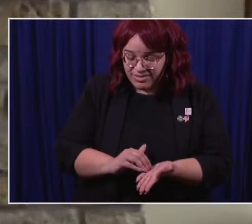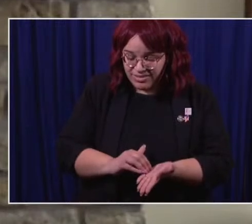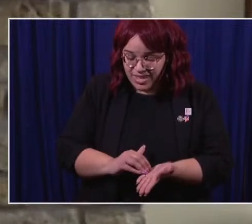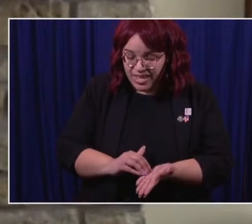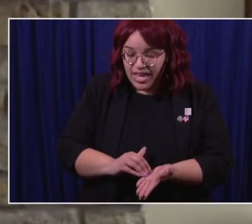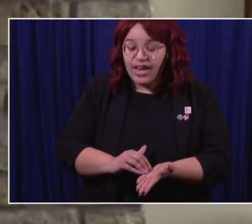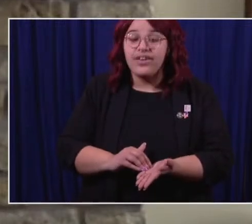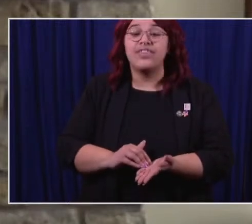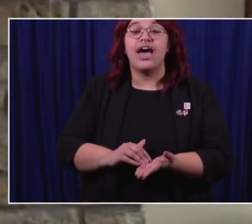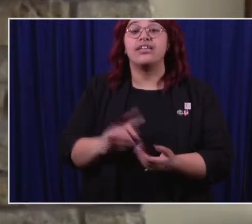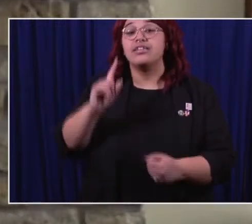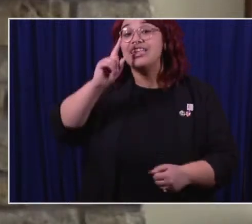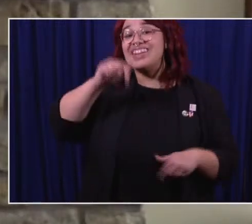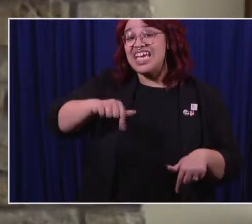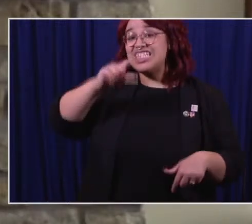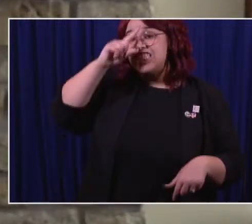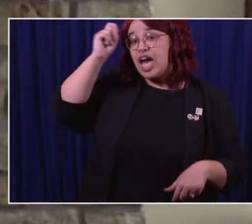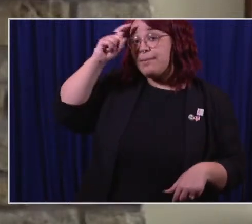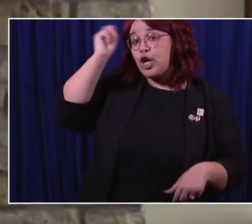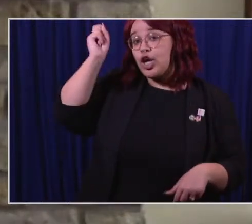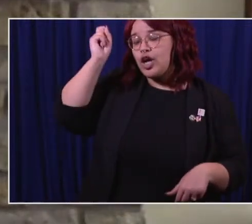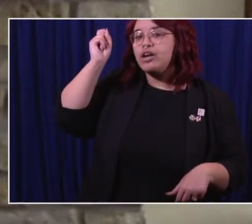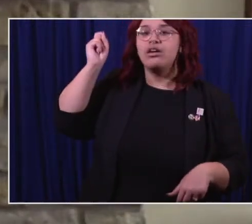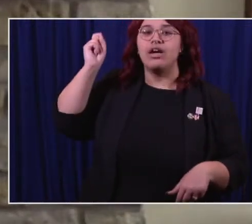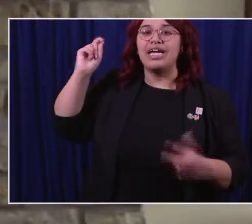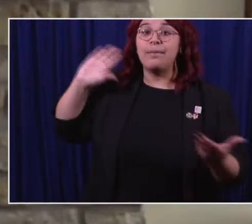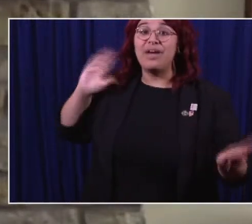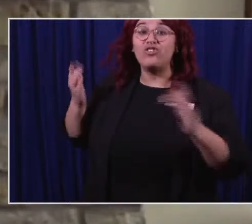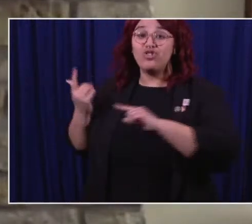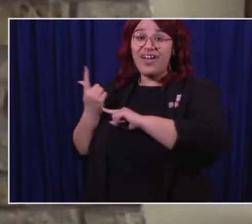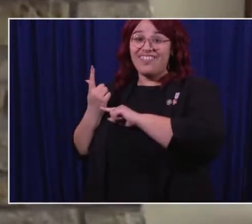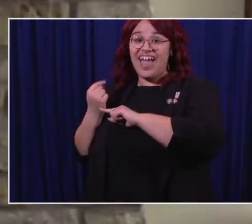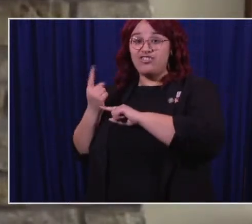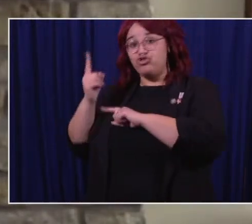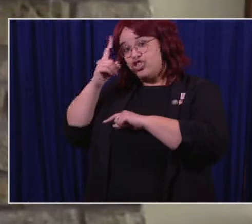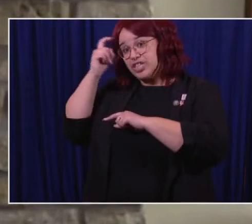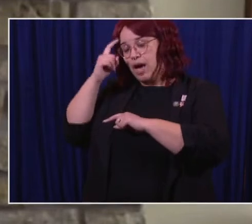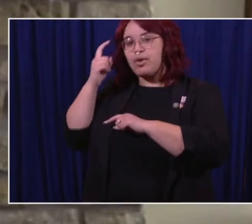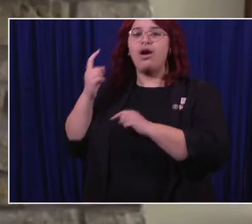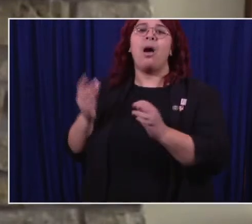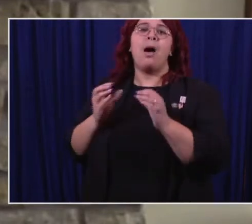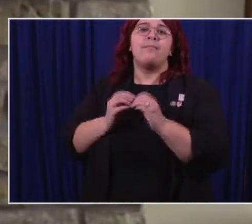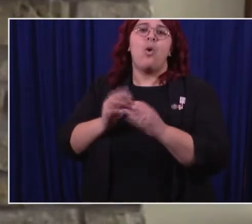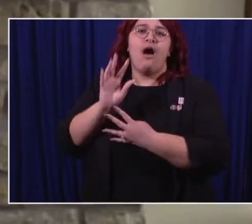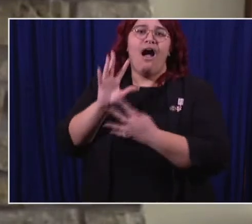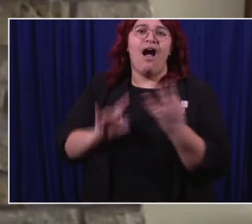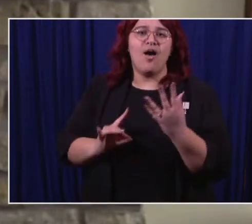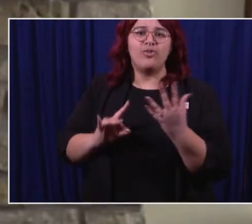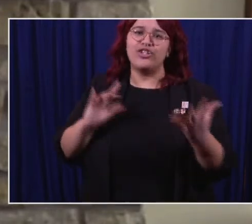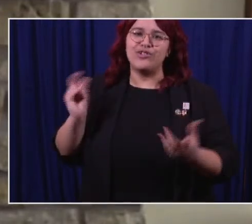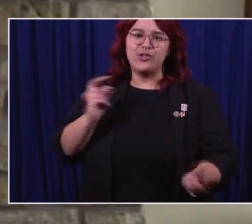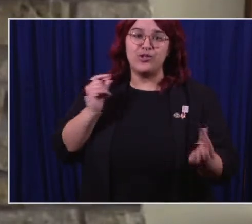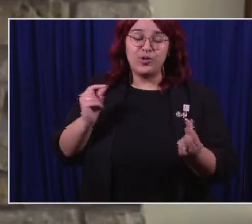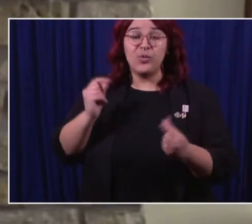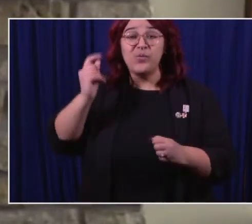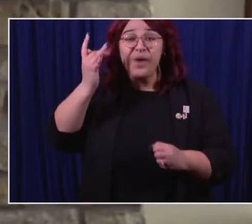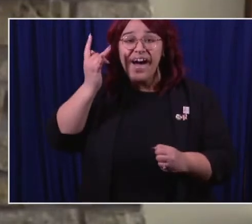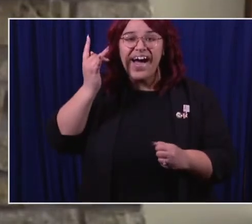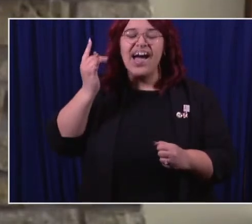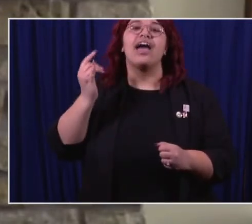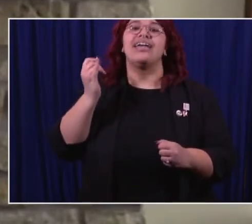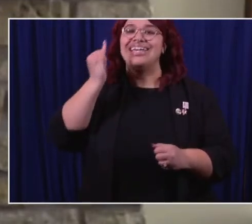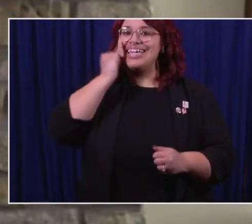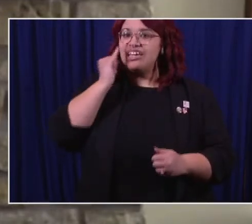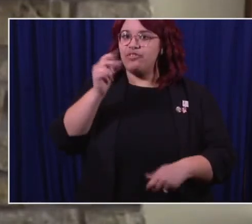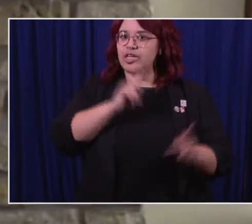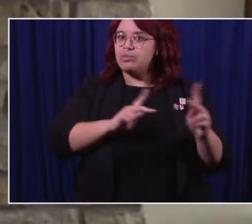understand the use of masks, and we're getting more and more people vaccinated. So we can do these things. We can have more